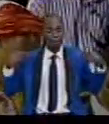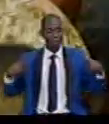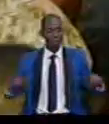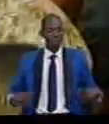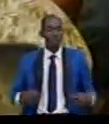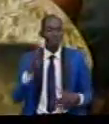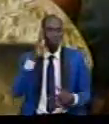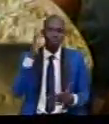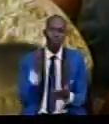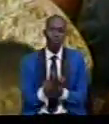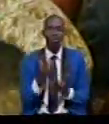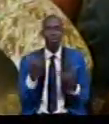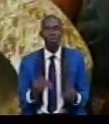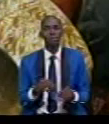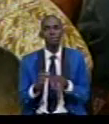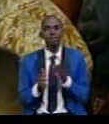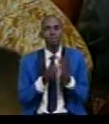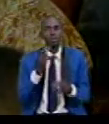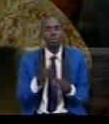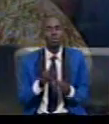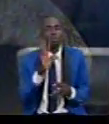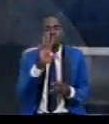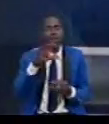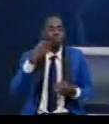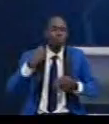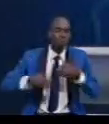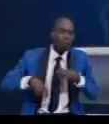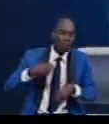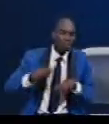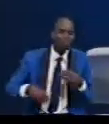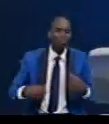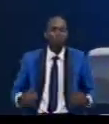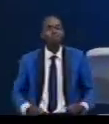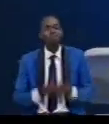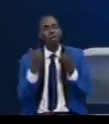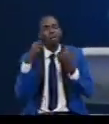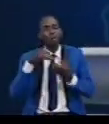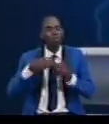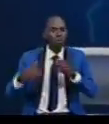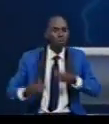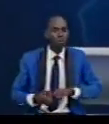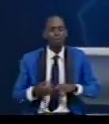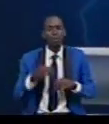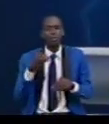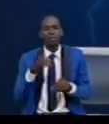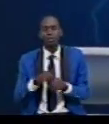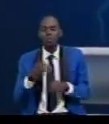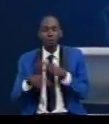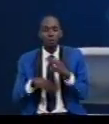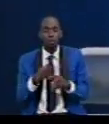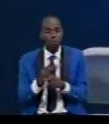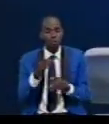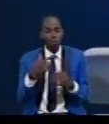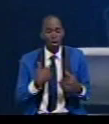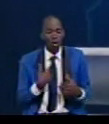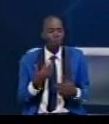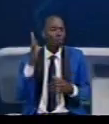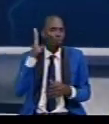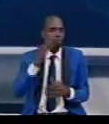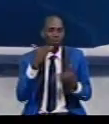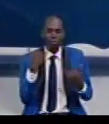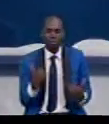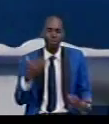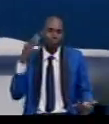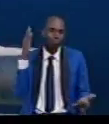up. Yeah. That difficulty, challenge to rise and to walk, everything will dry up. And